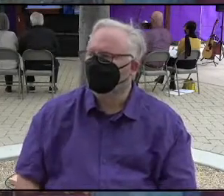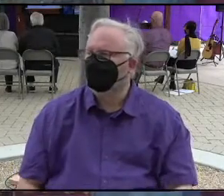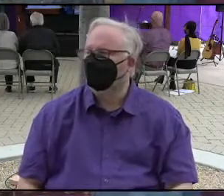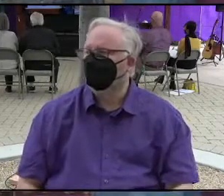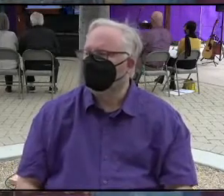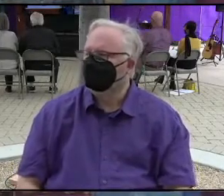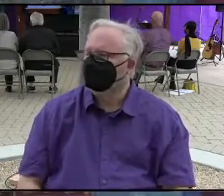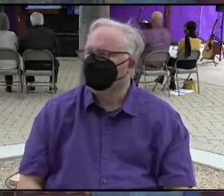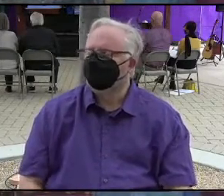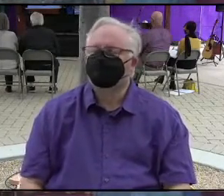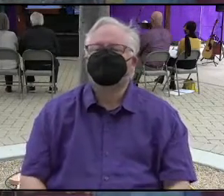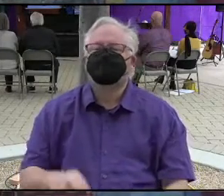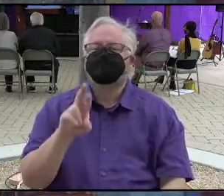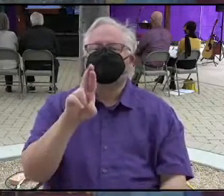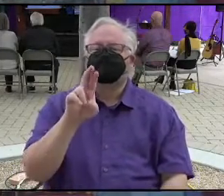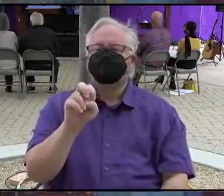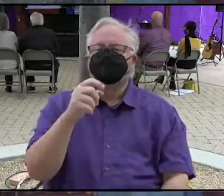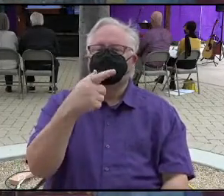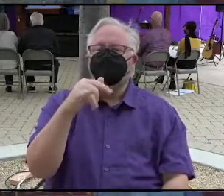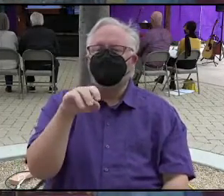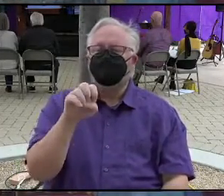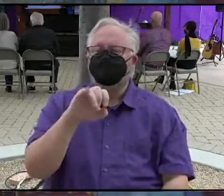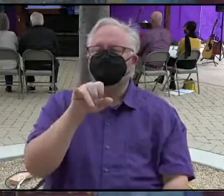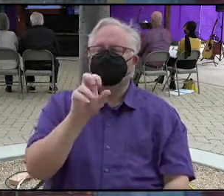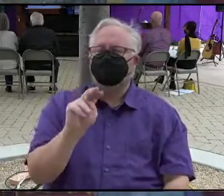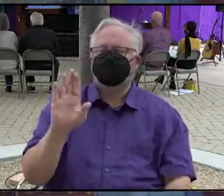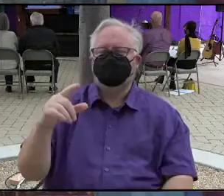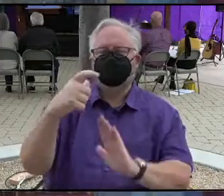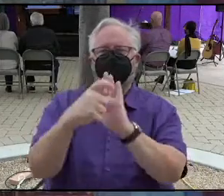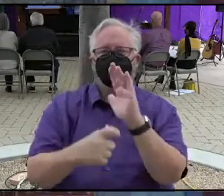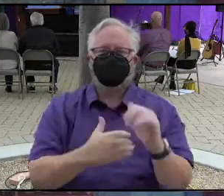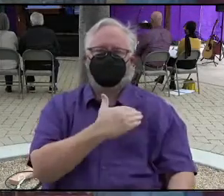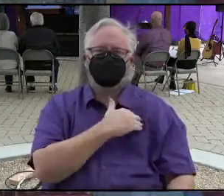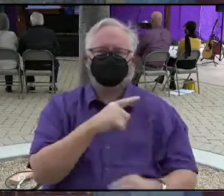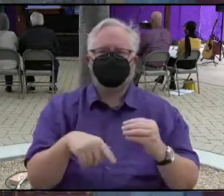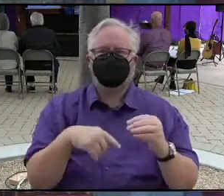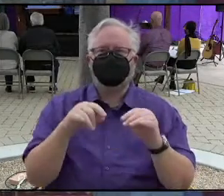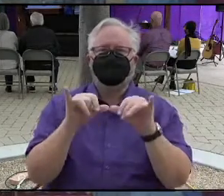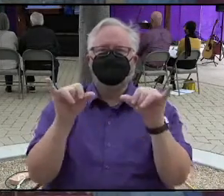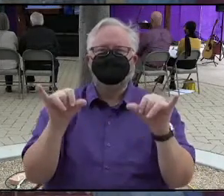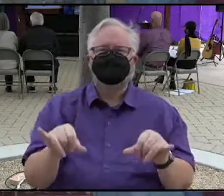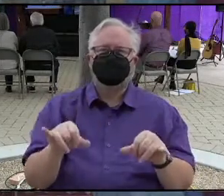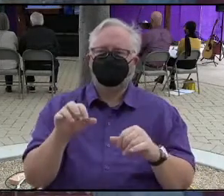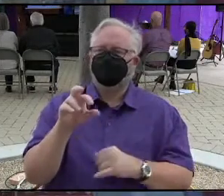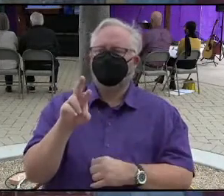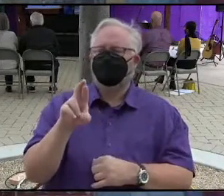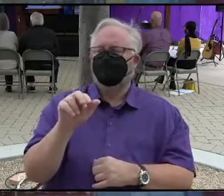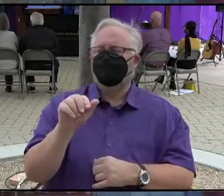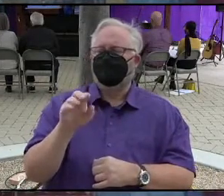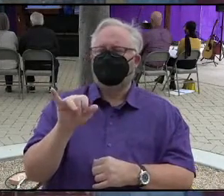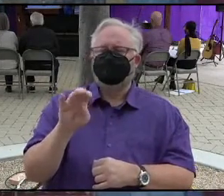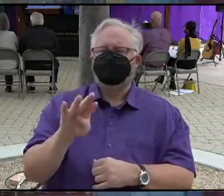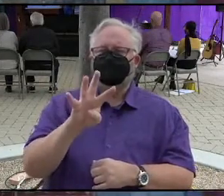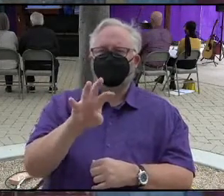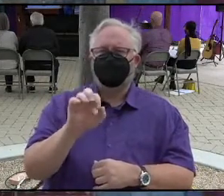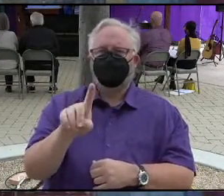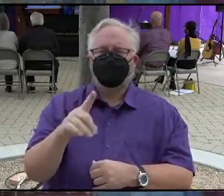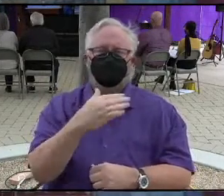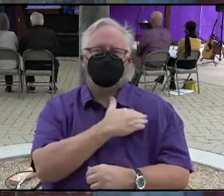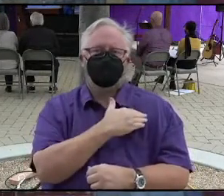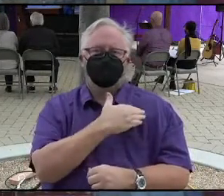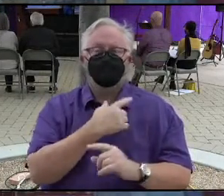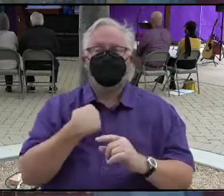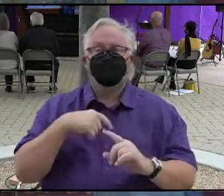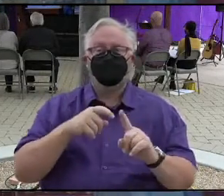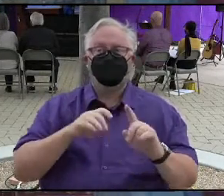So Reggie Jackson reminds us, his article, Systemic Racism 401, reminds us that we also come from